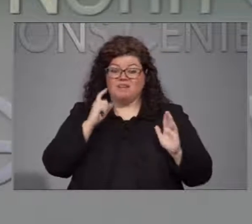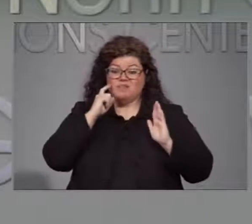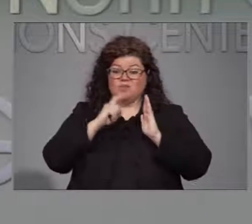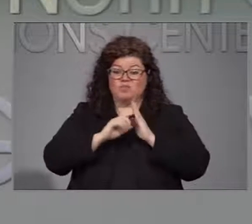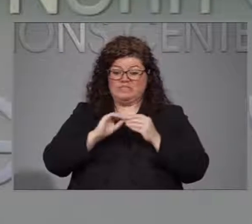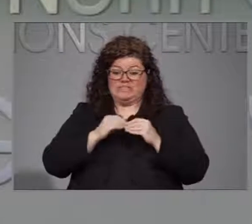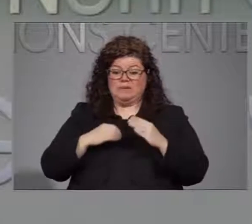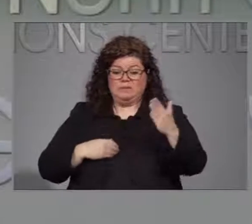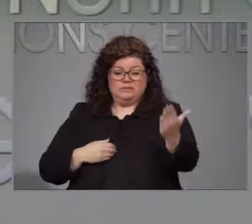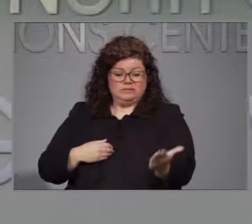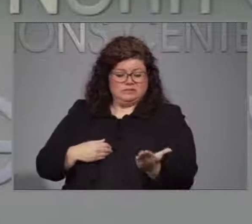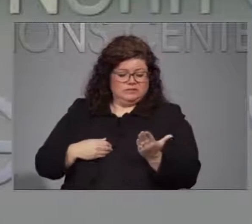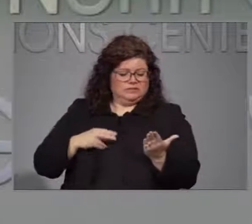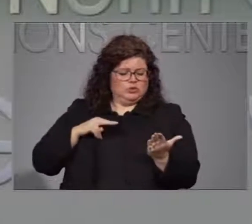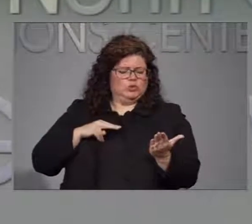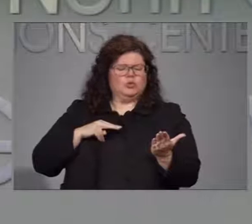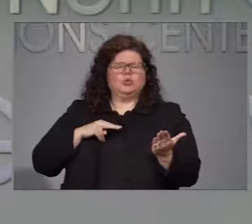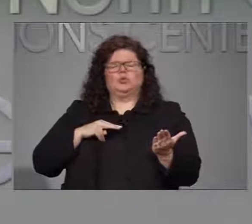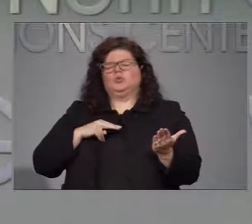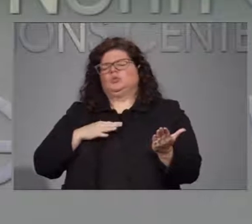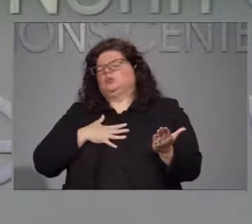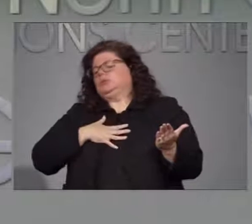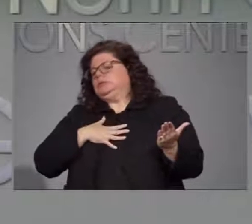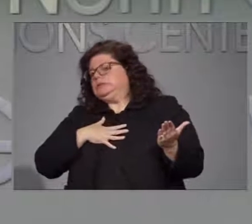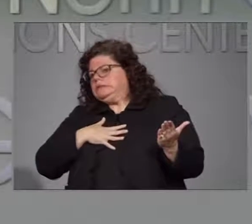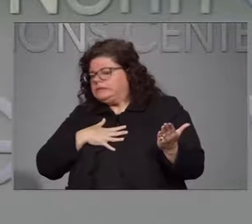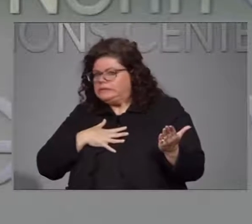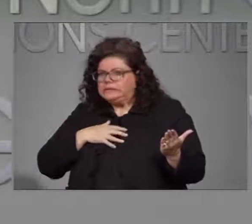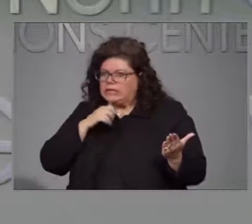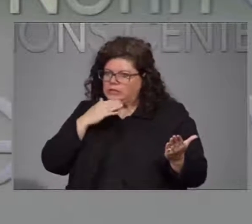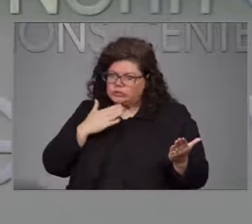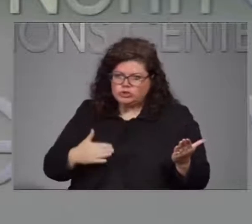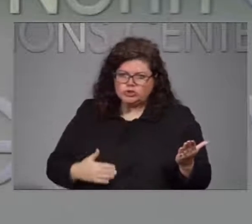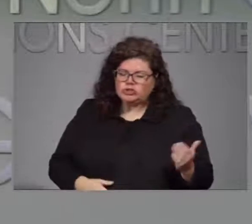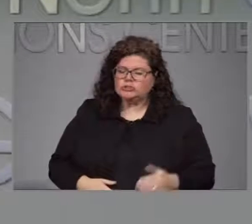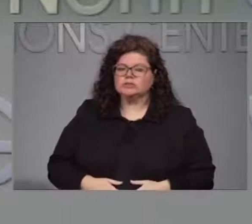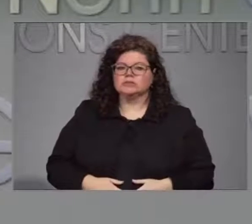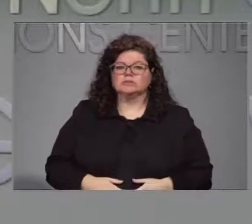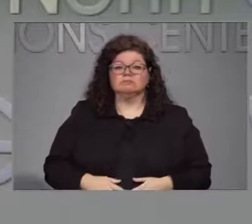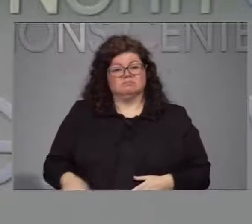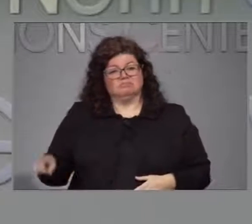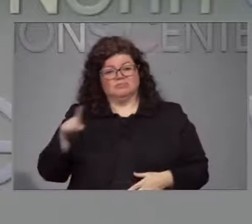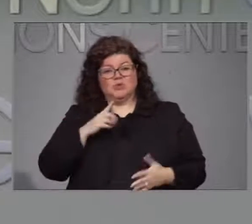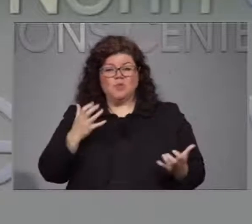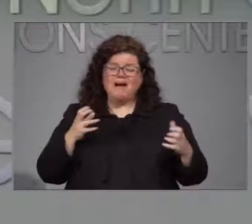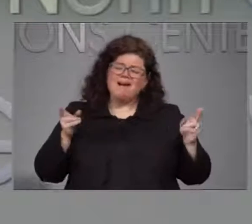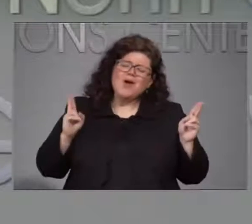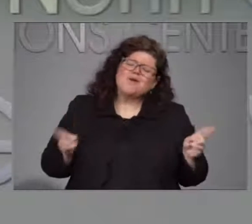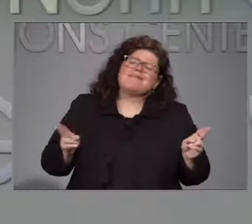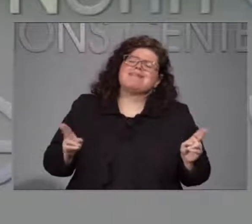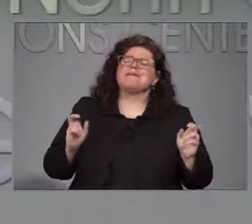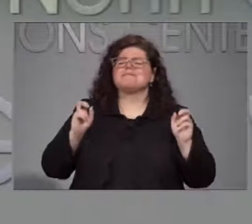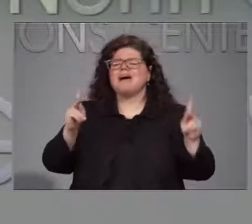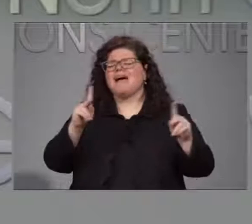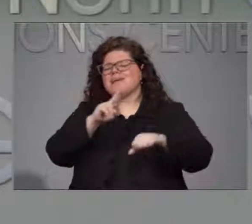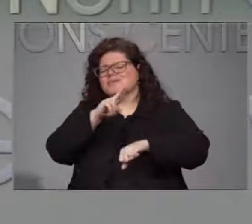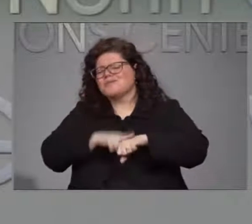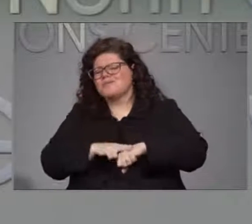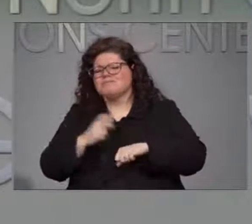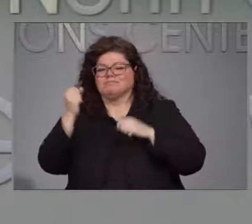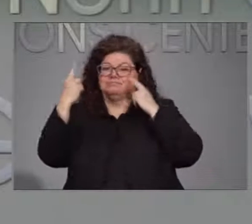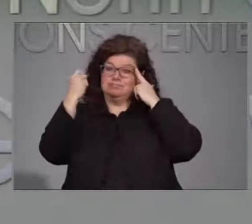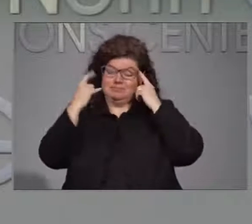I understand that people are anxious to get back to normal. I am too, especially as school ends and